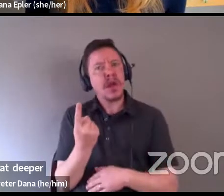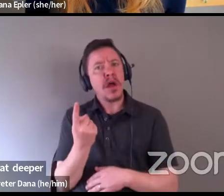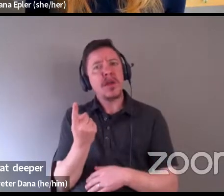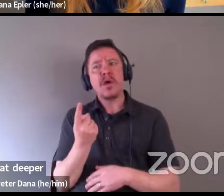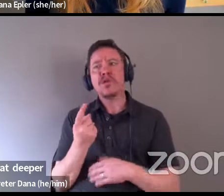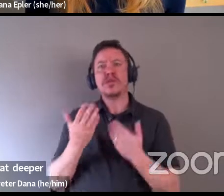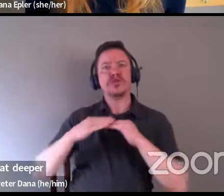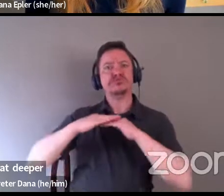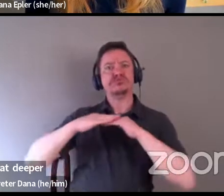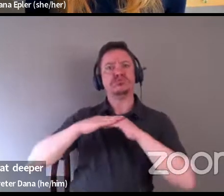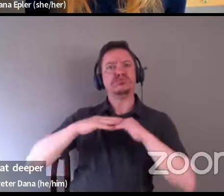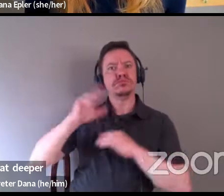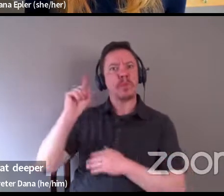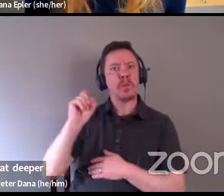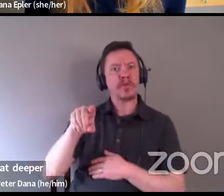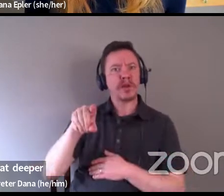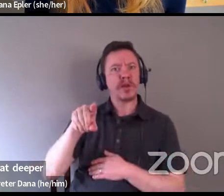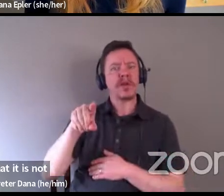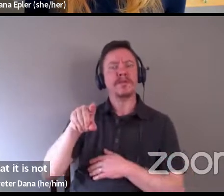of